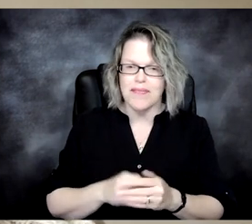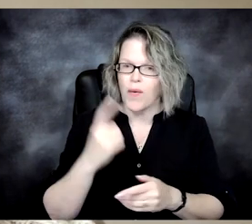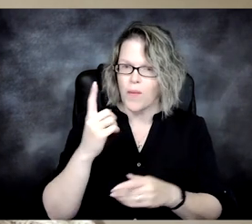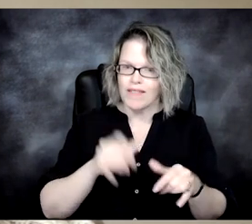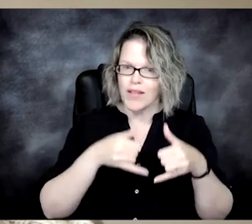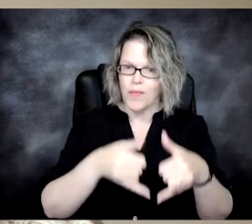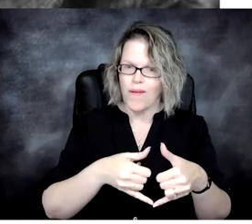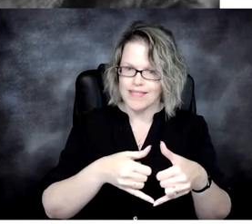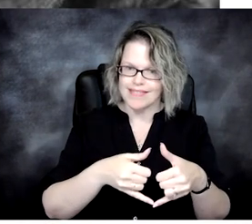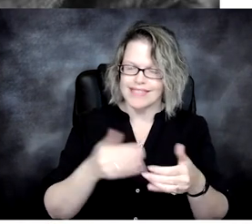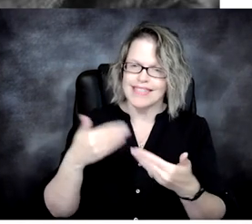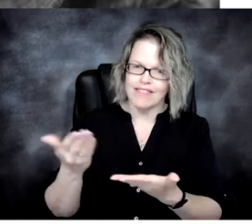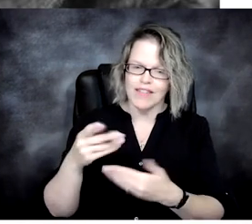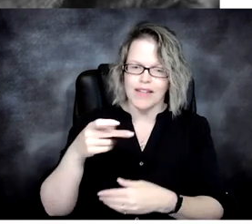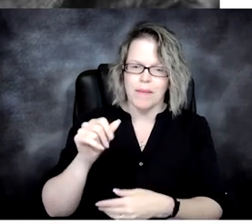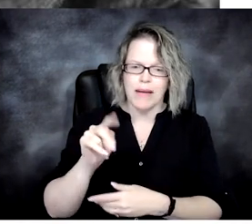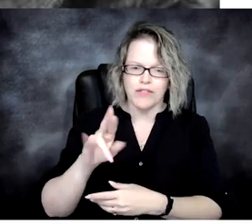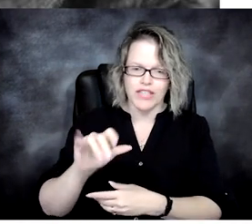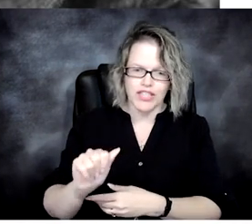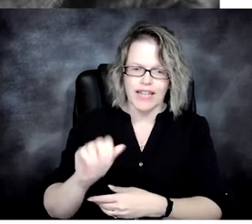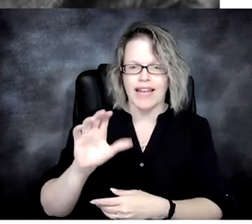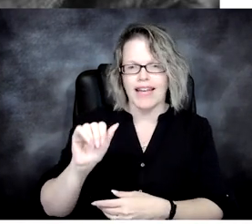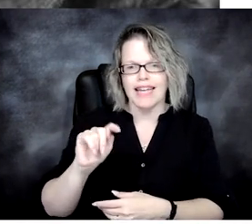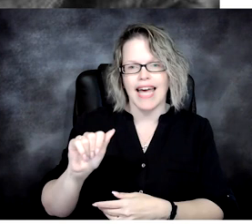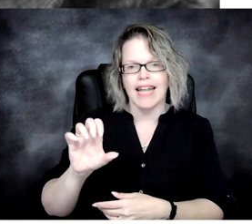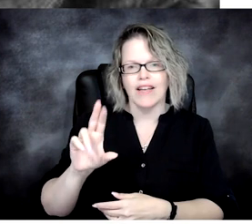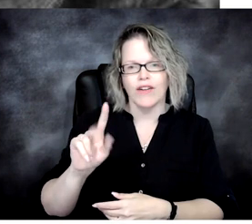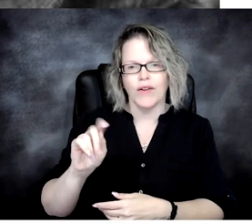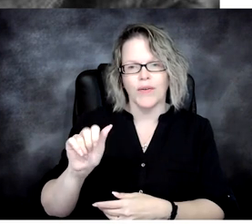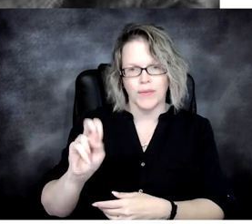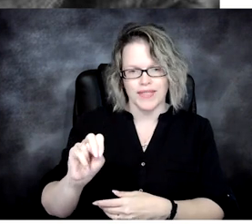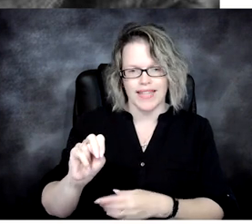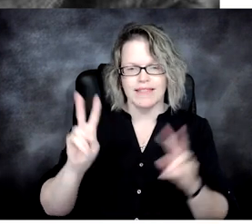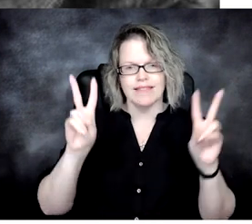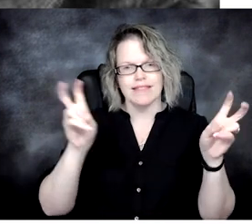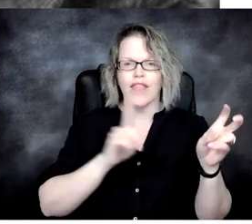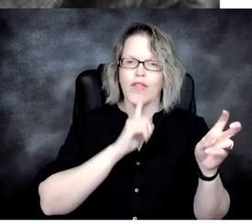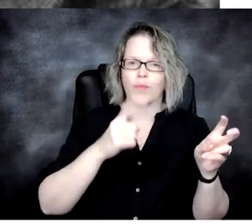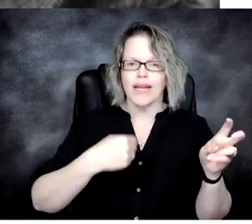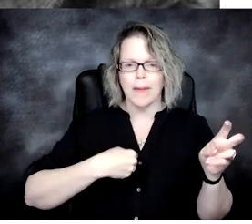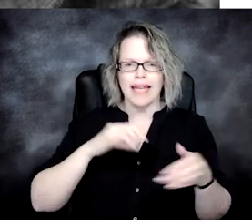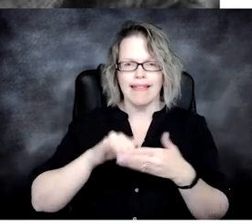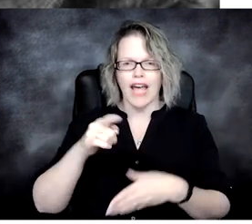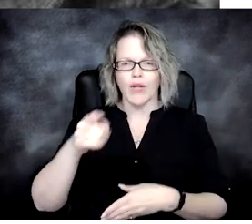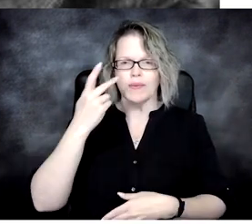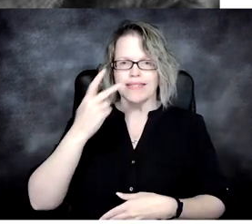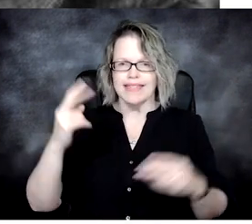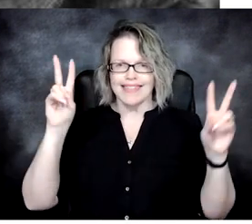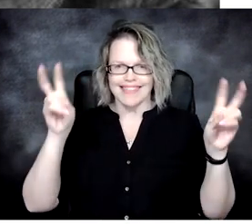awards, which is presented to Patricia Katakutin for The Real Me That You See, her beautiful self-portrait rendered in